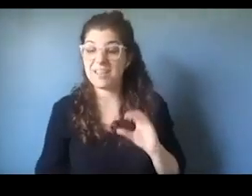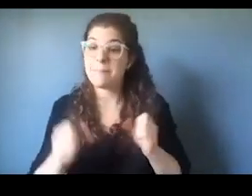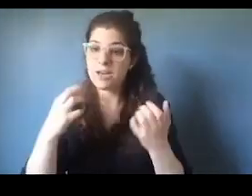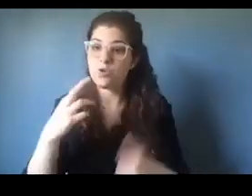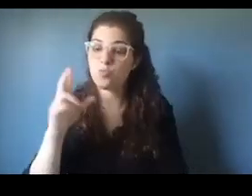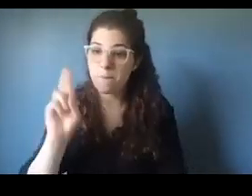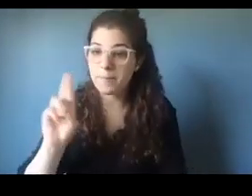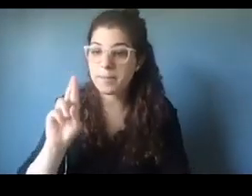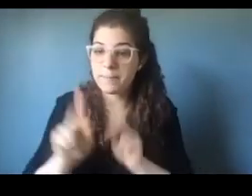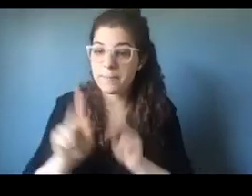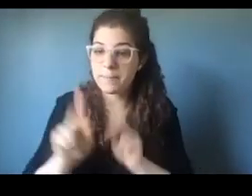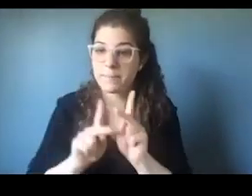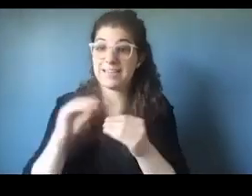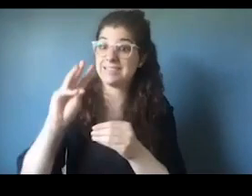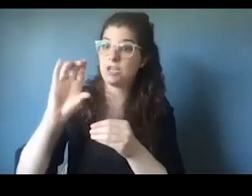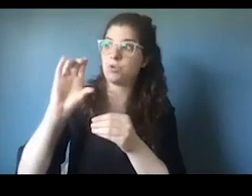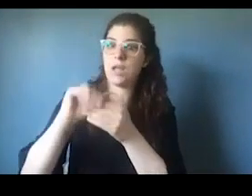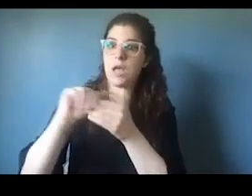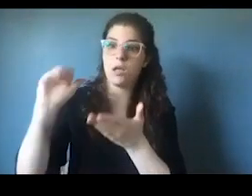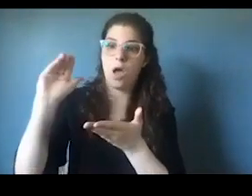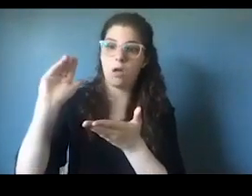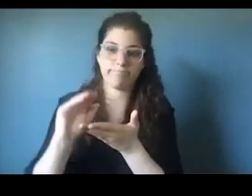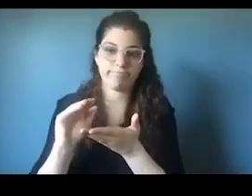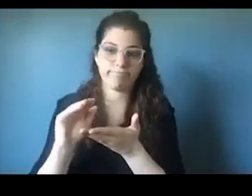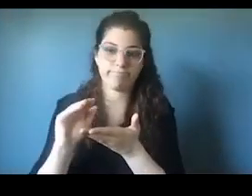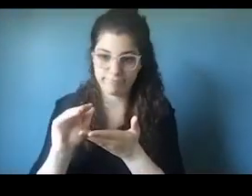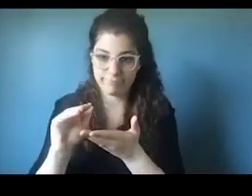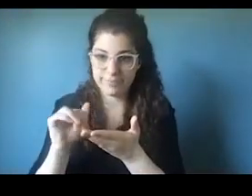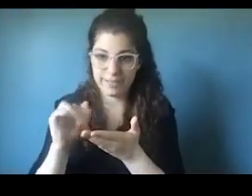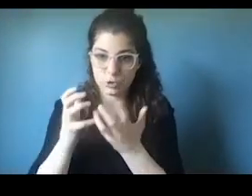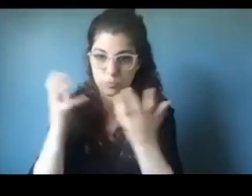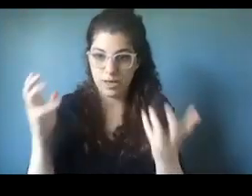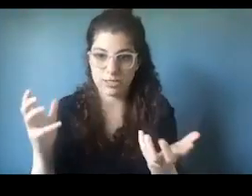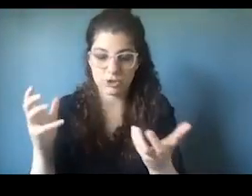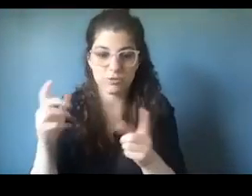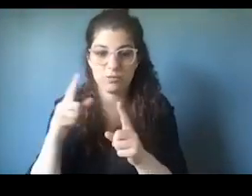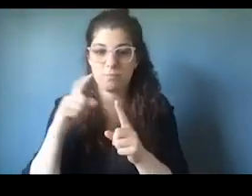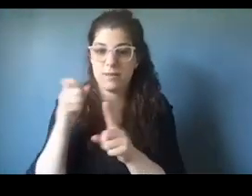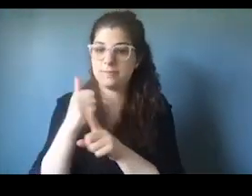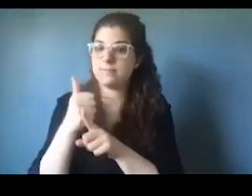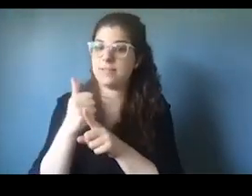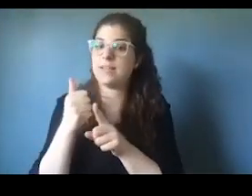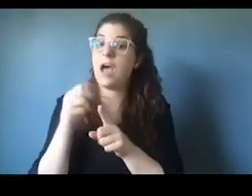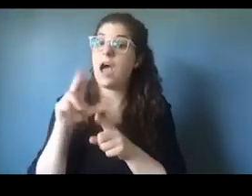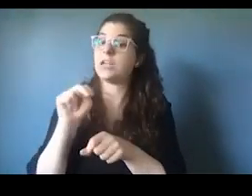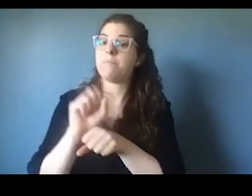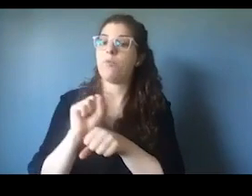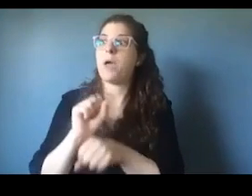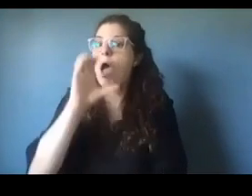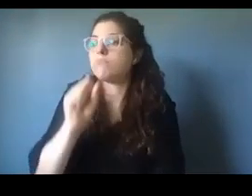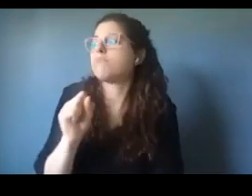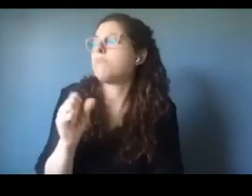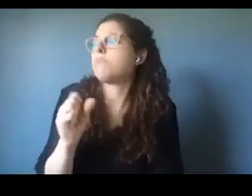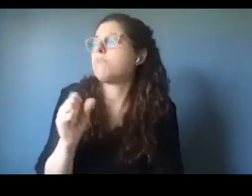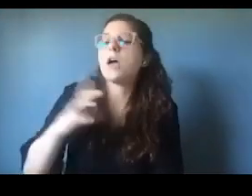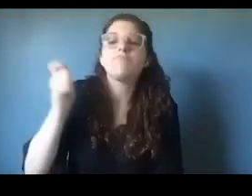to scale back the $600 a week unemployment insurance benefit because it's basically making unemployment too attractive. So workers won't